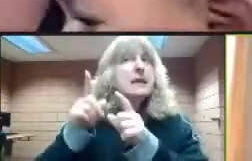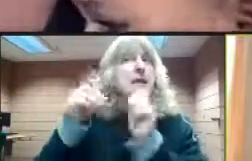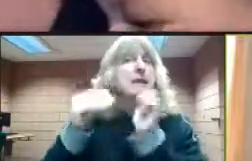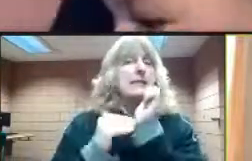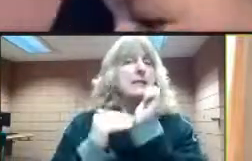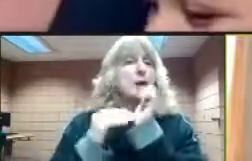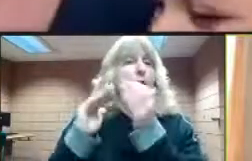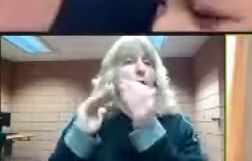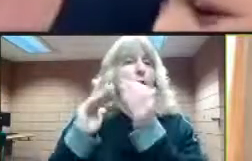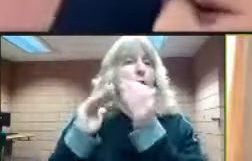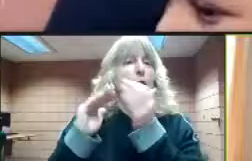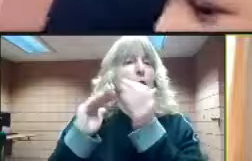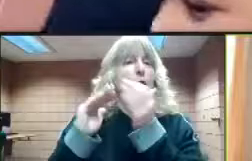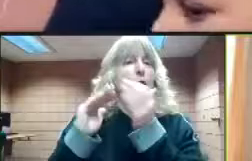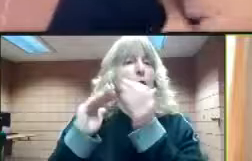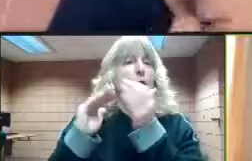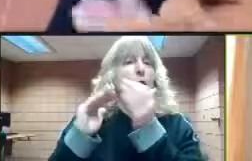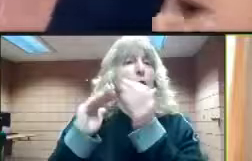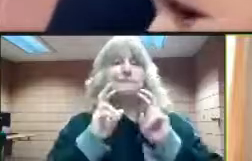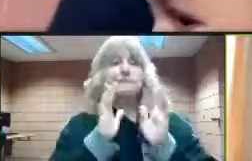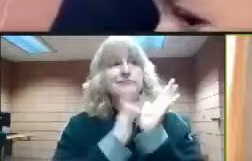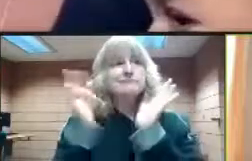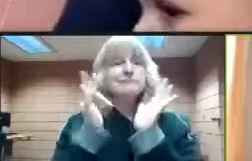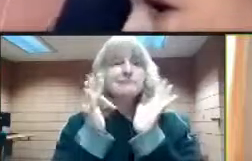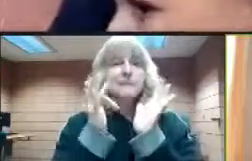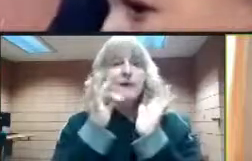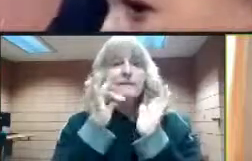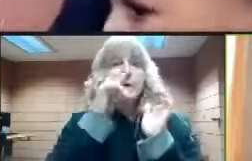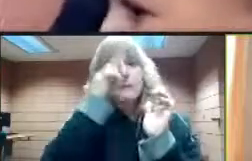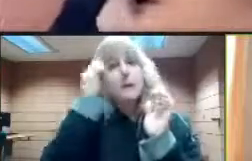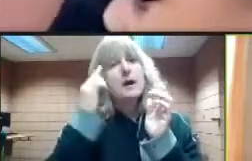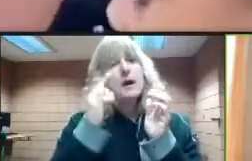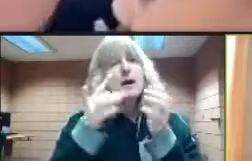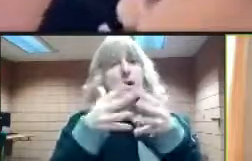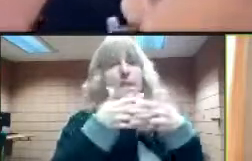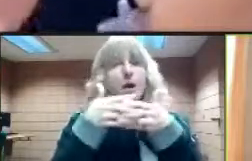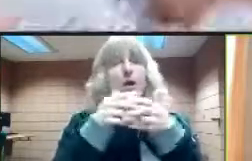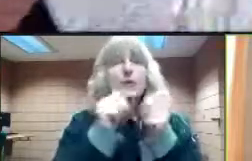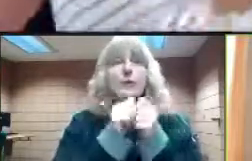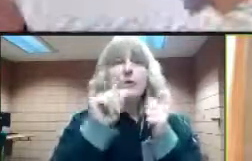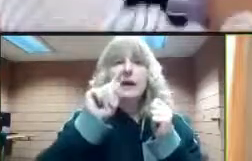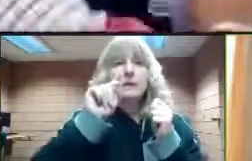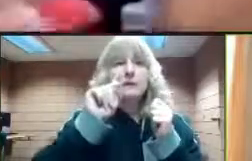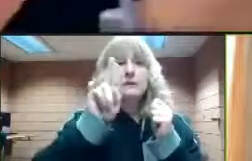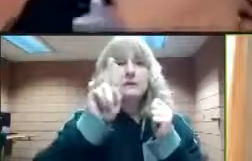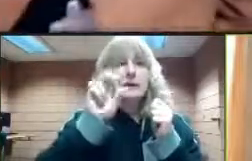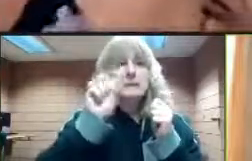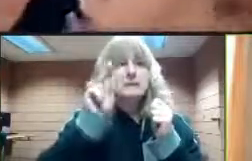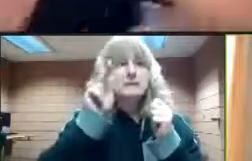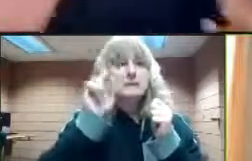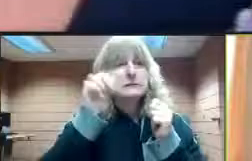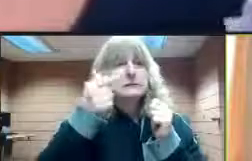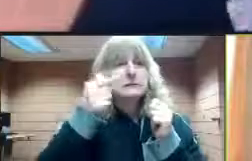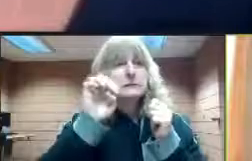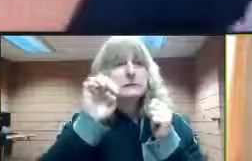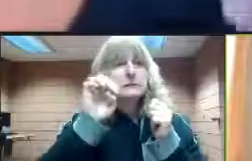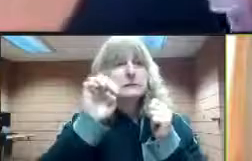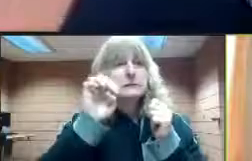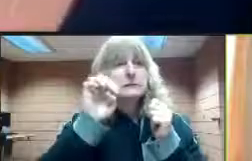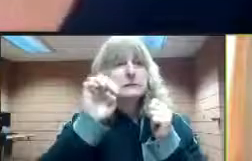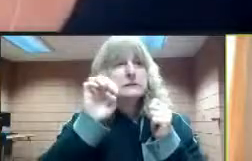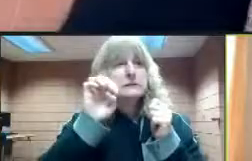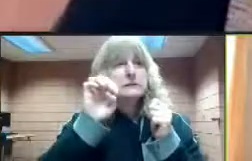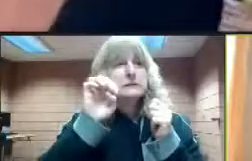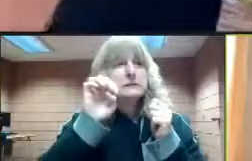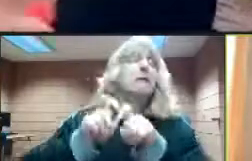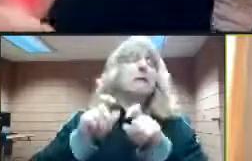against Black American citizens with the Tuskegee experiment, with how we got introduced to